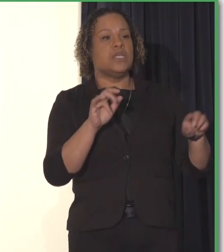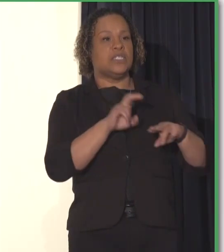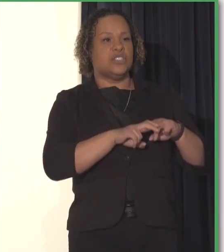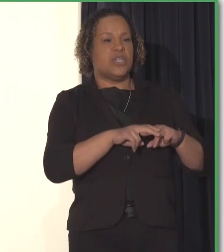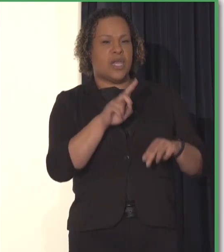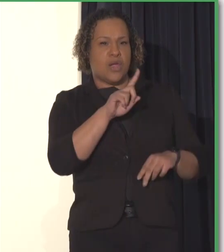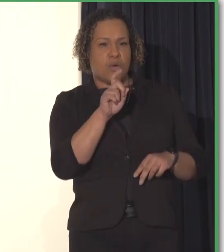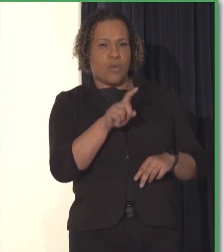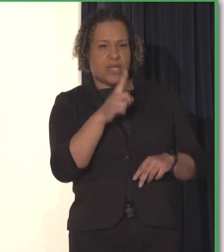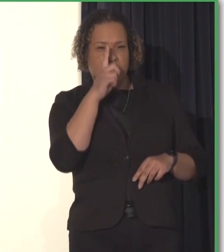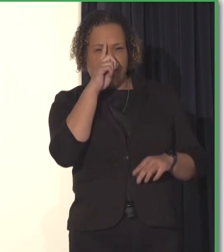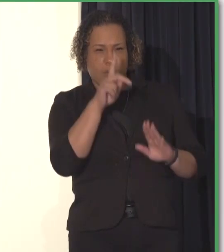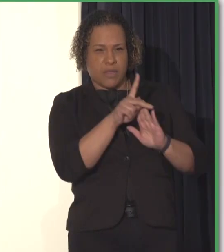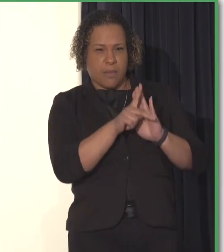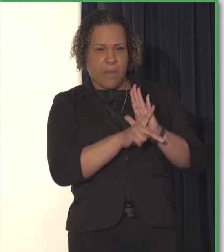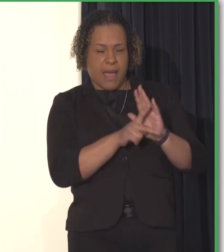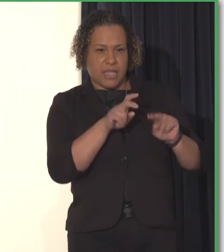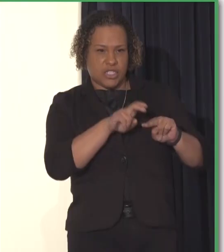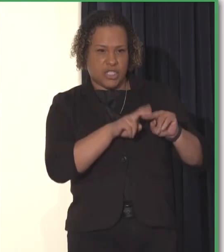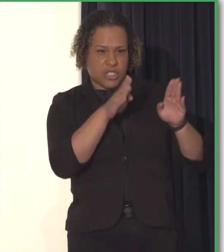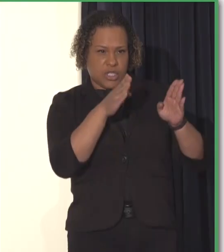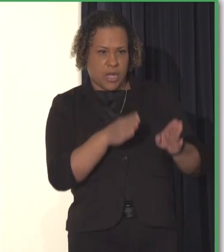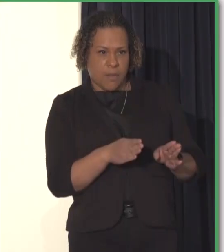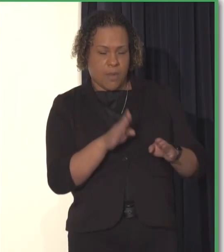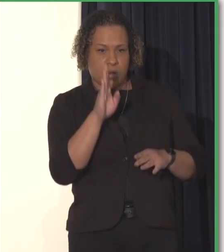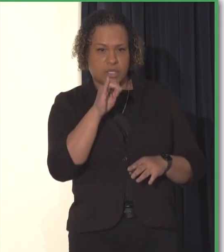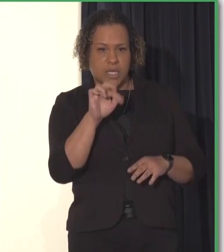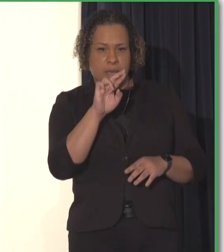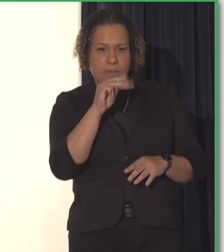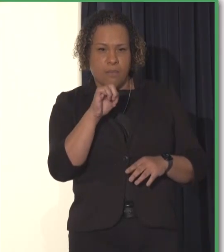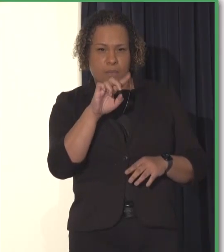policy chairperson, Bernard.